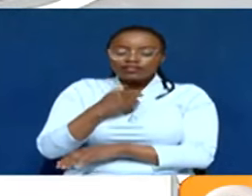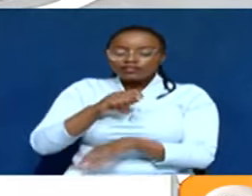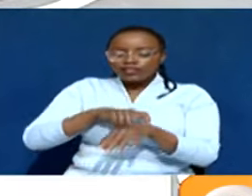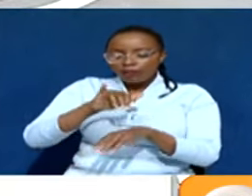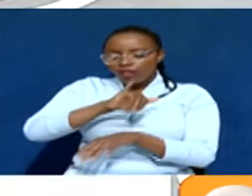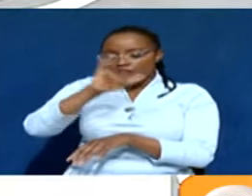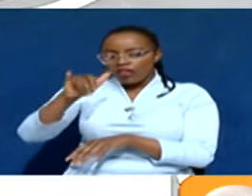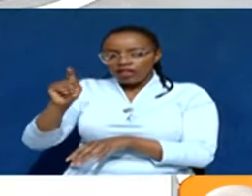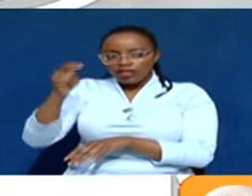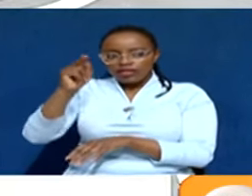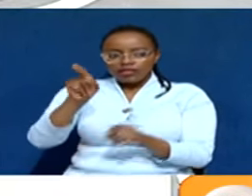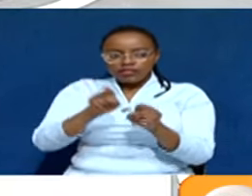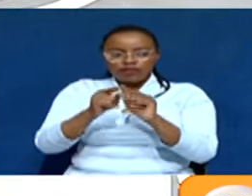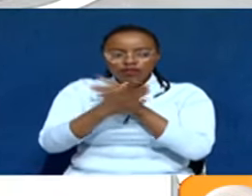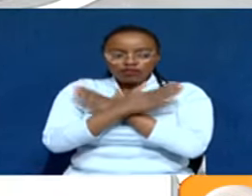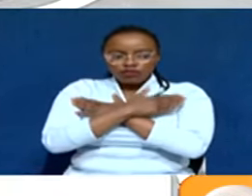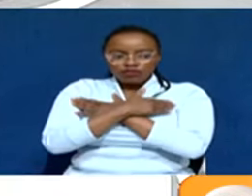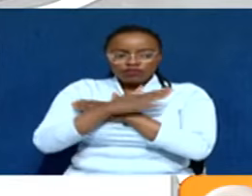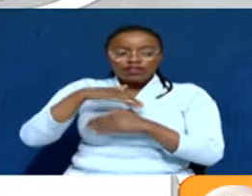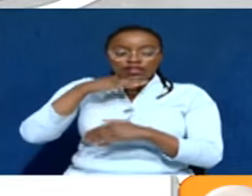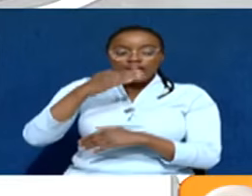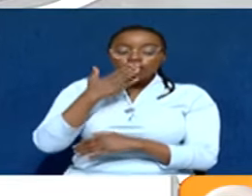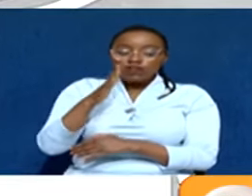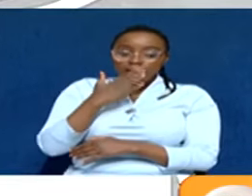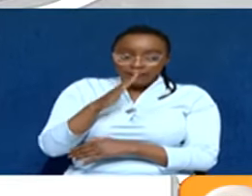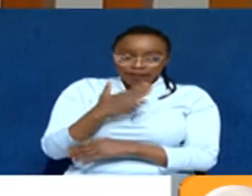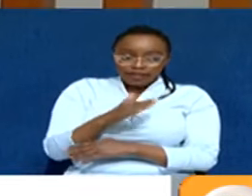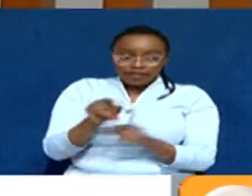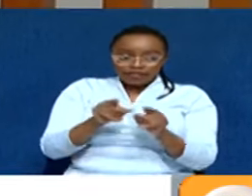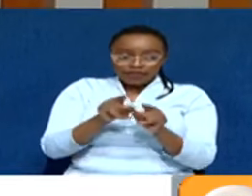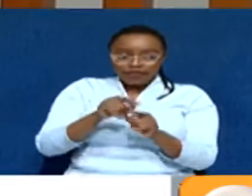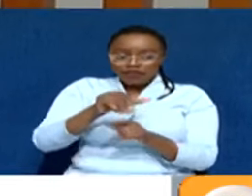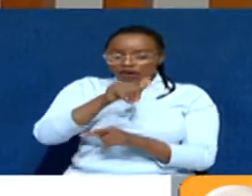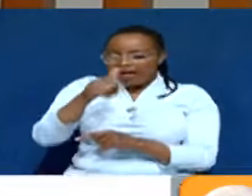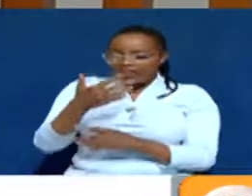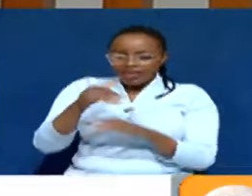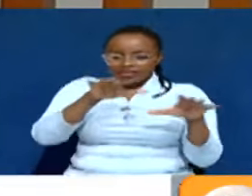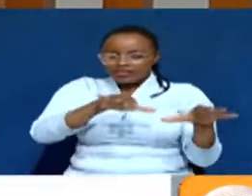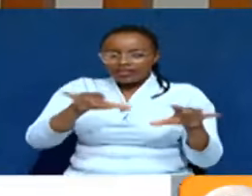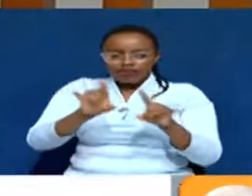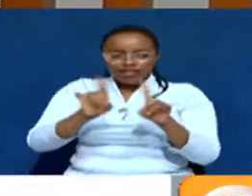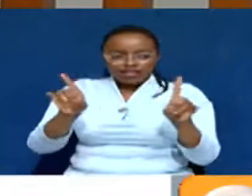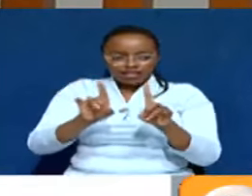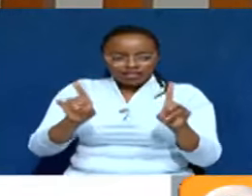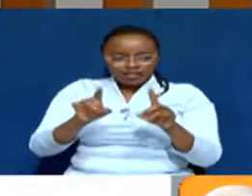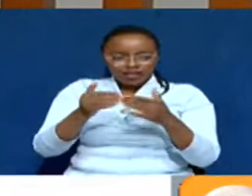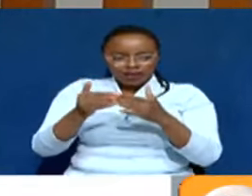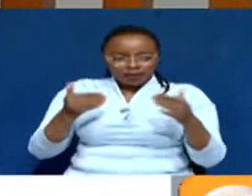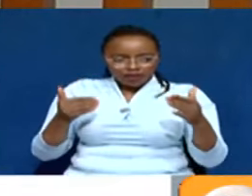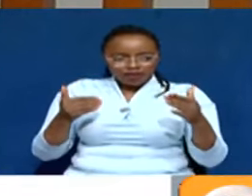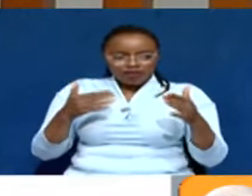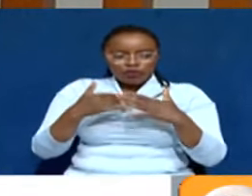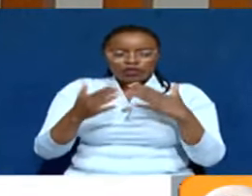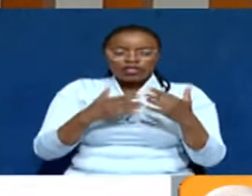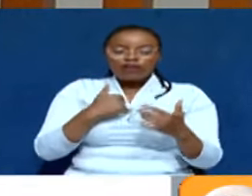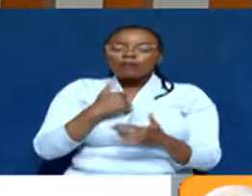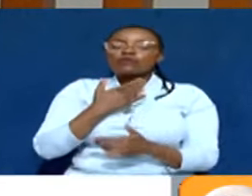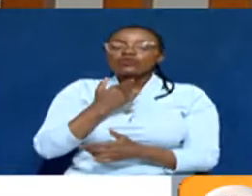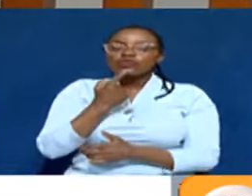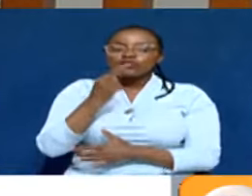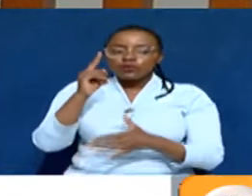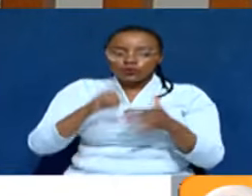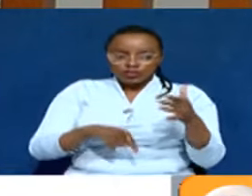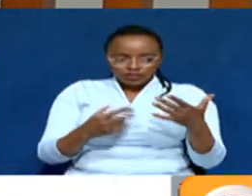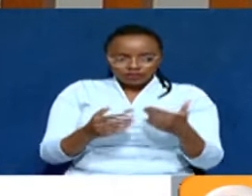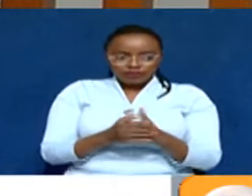home. Another one was our friend. She died because of diabetes. Yeah, not because of other deals. Before I go to what I want to